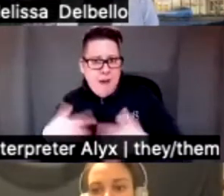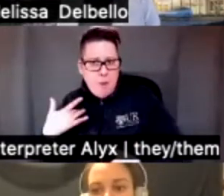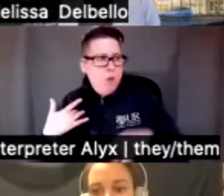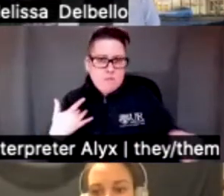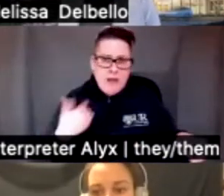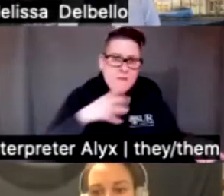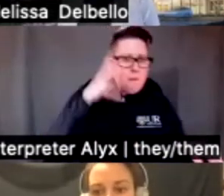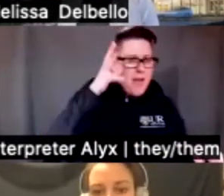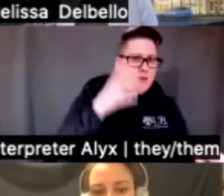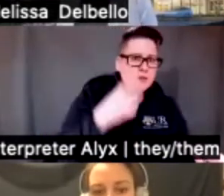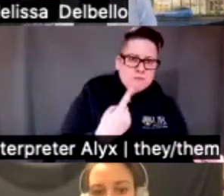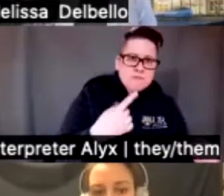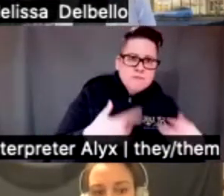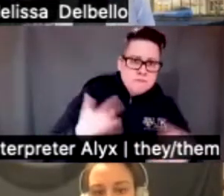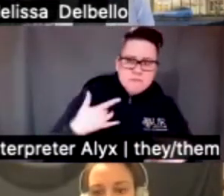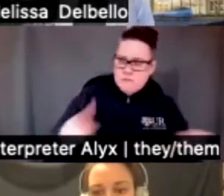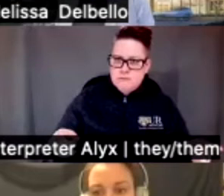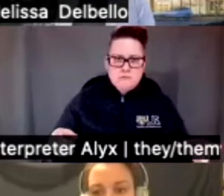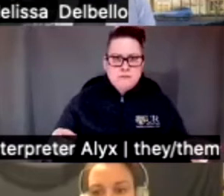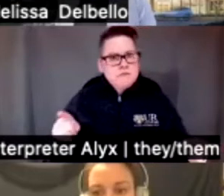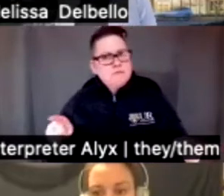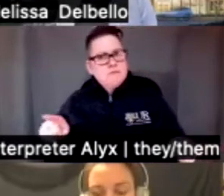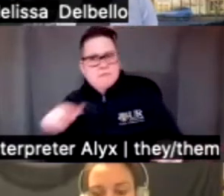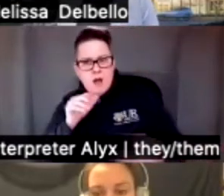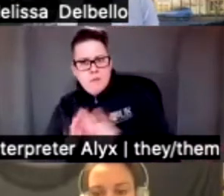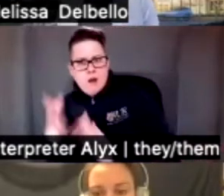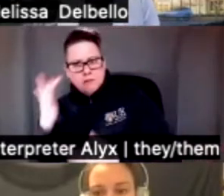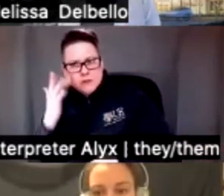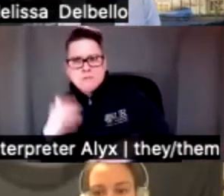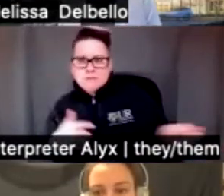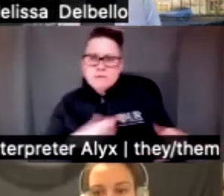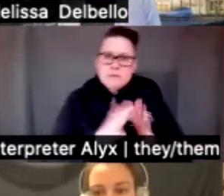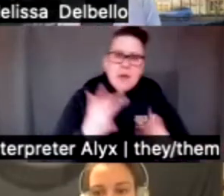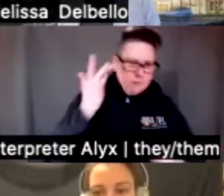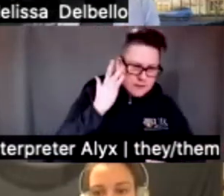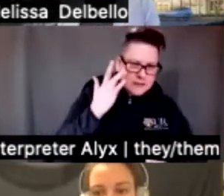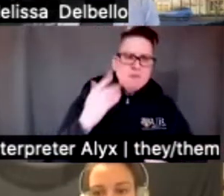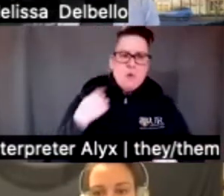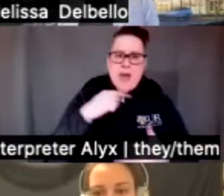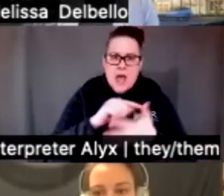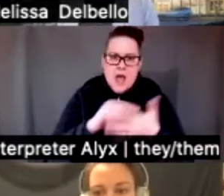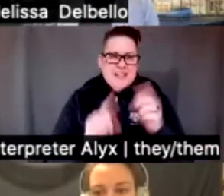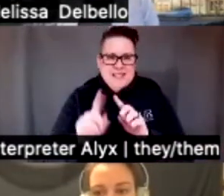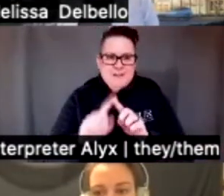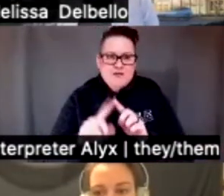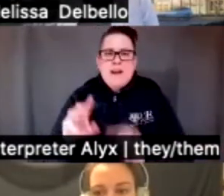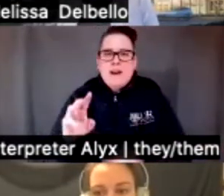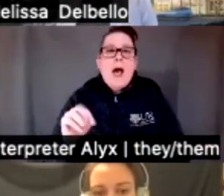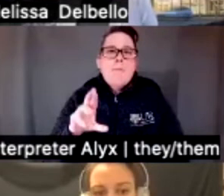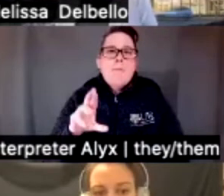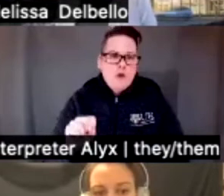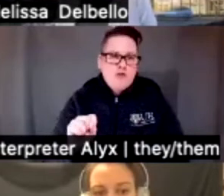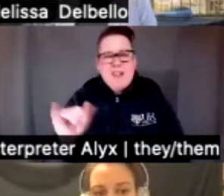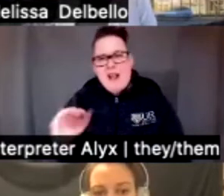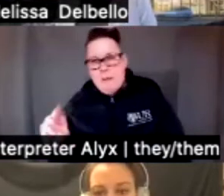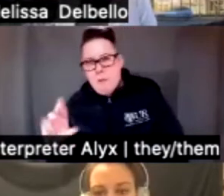features. And we used neurochemical predictors, so magnetic resonance spectroscopy in the prefrontal cortex